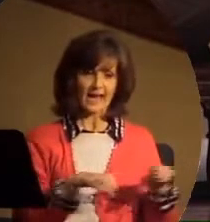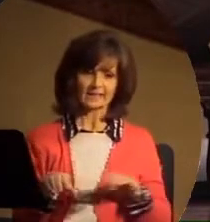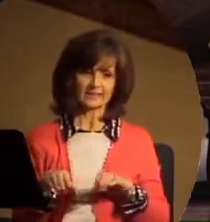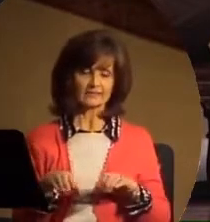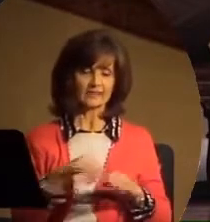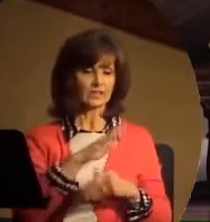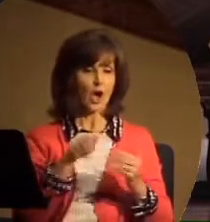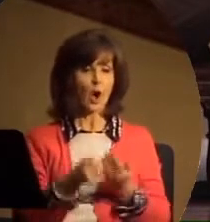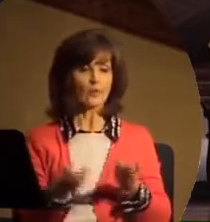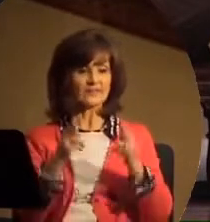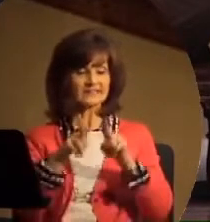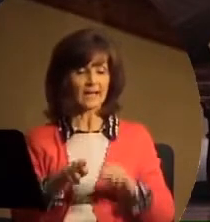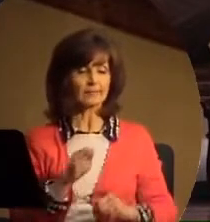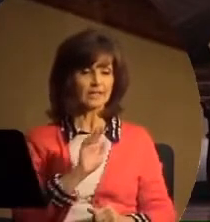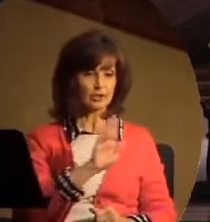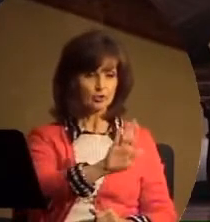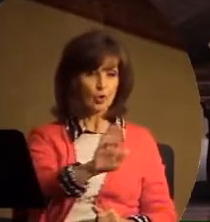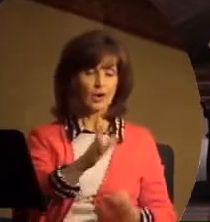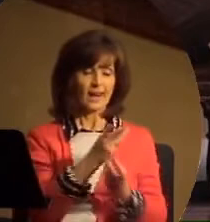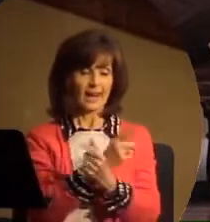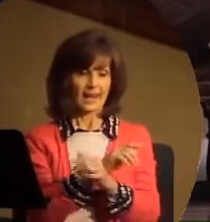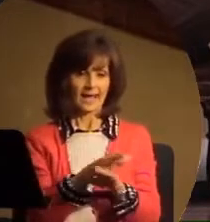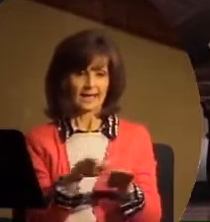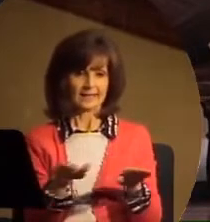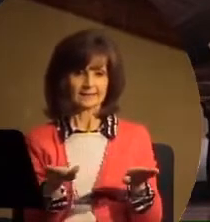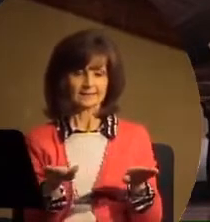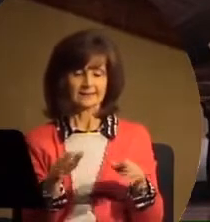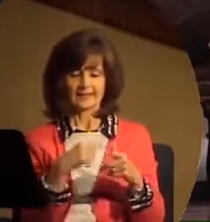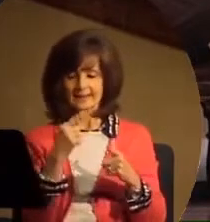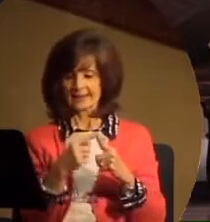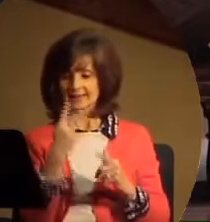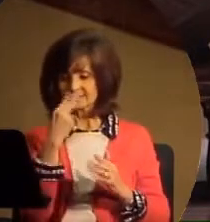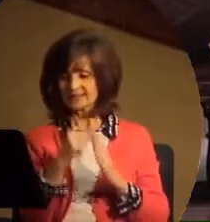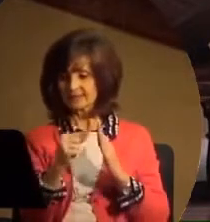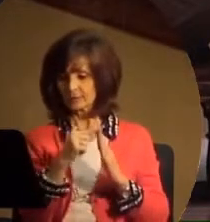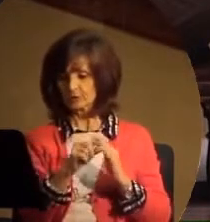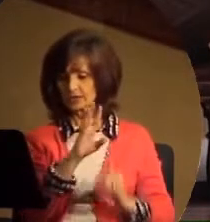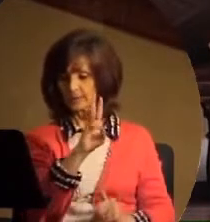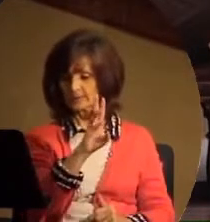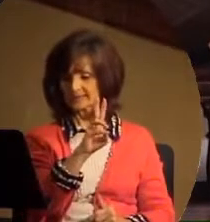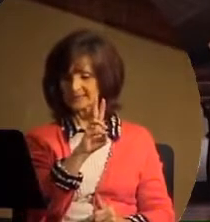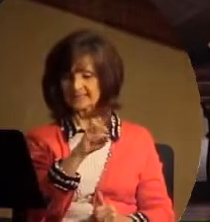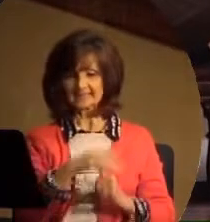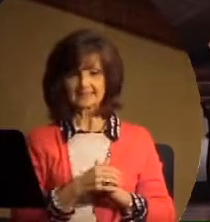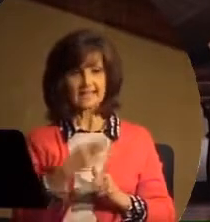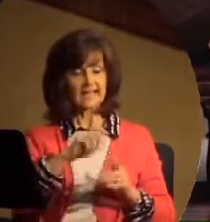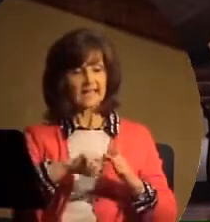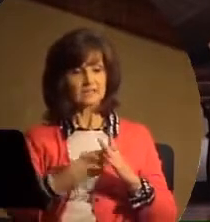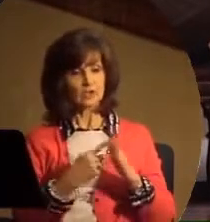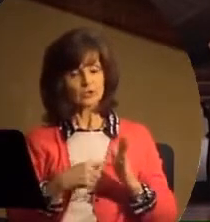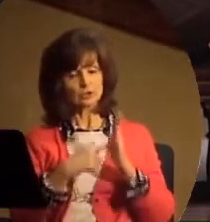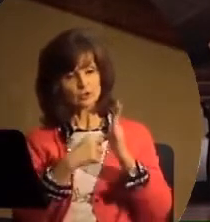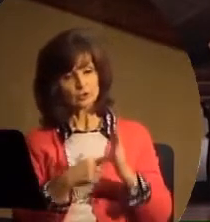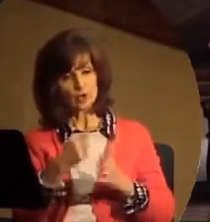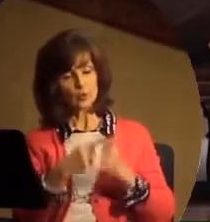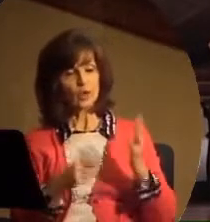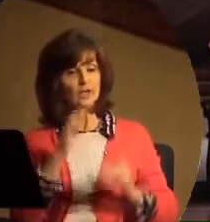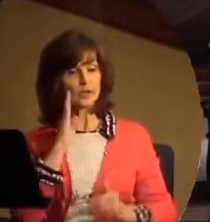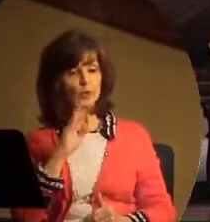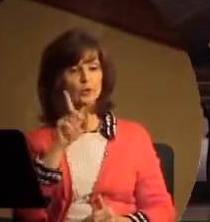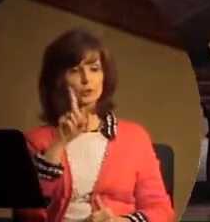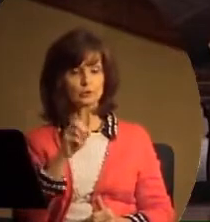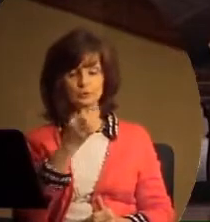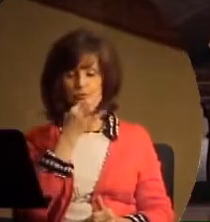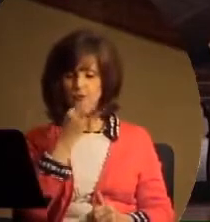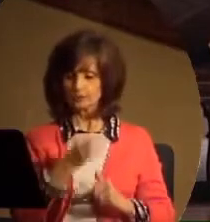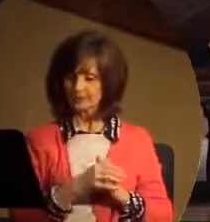is going on in your land. And then if you'll look at verse number 6, he begins to unveil what he's about to do. Now